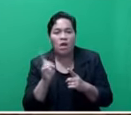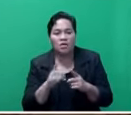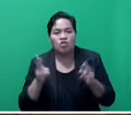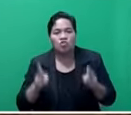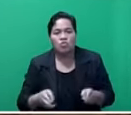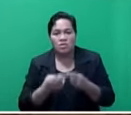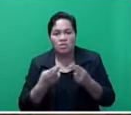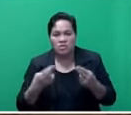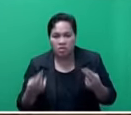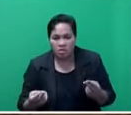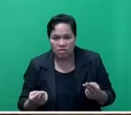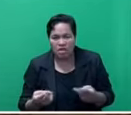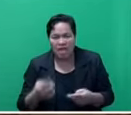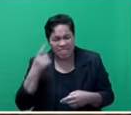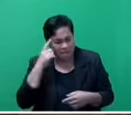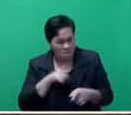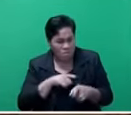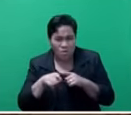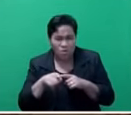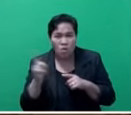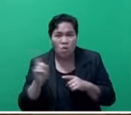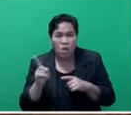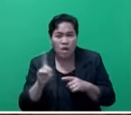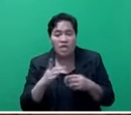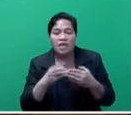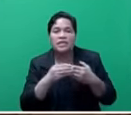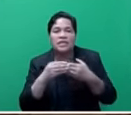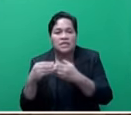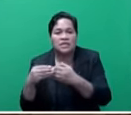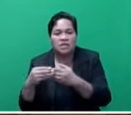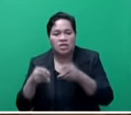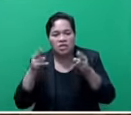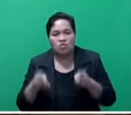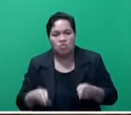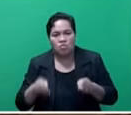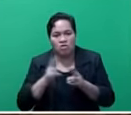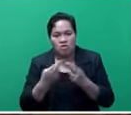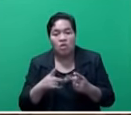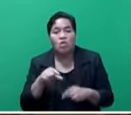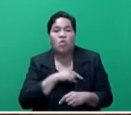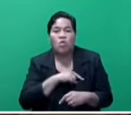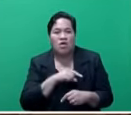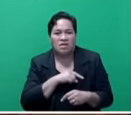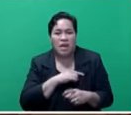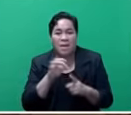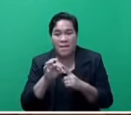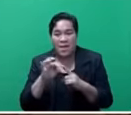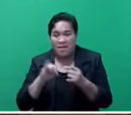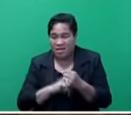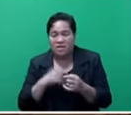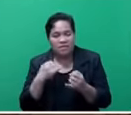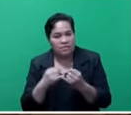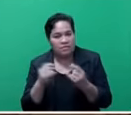human resource, but I think the most important of that human resource is the leadership of the human resources. The quality of our permanent secretary is absolutely